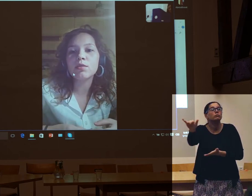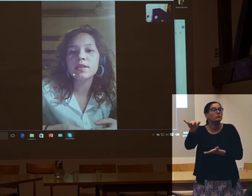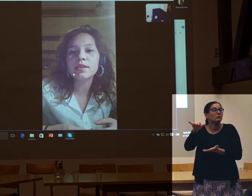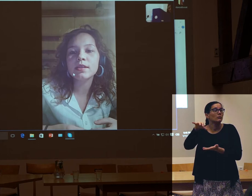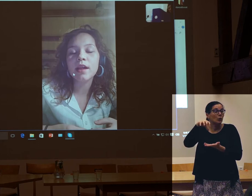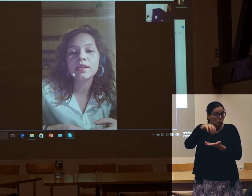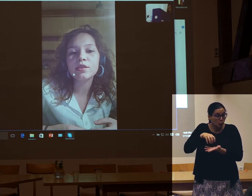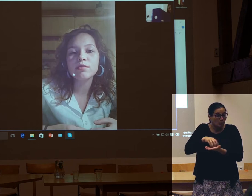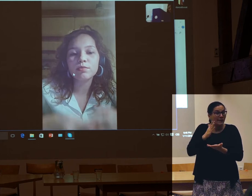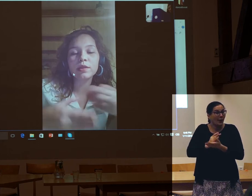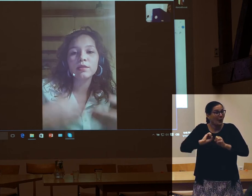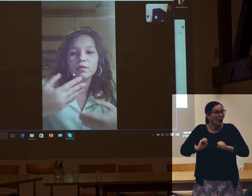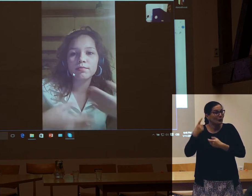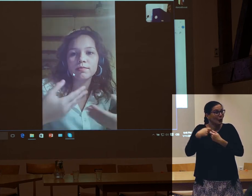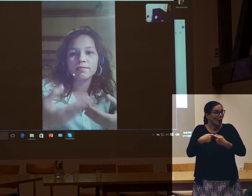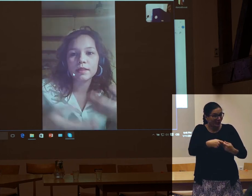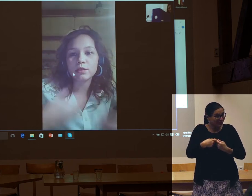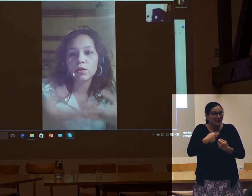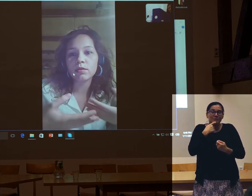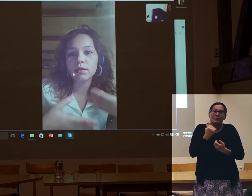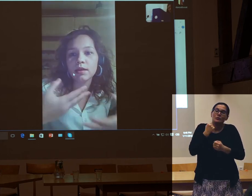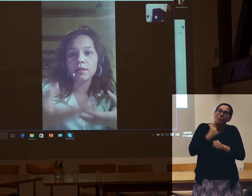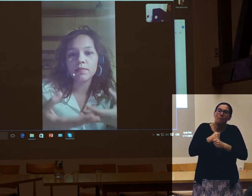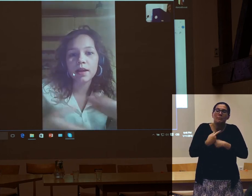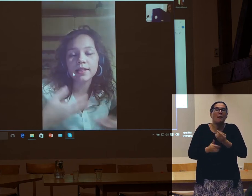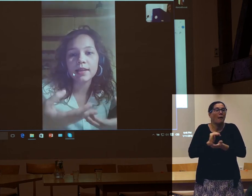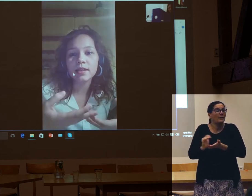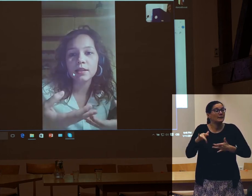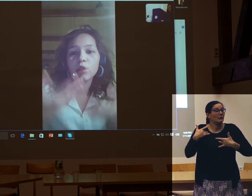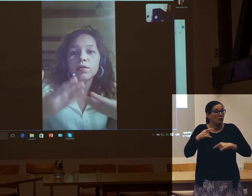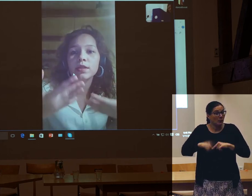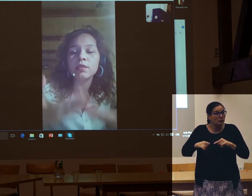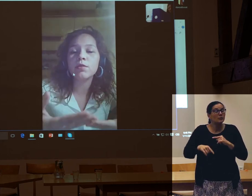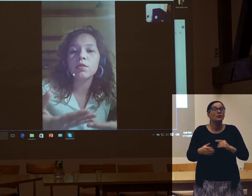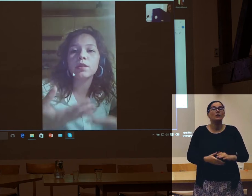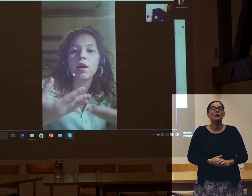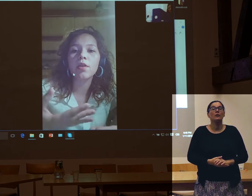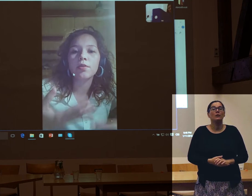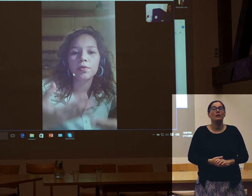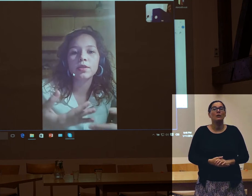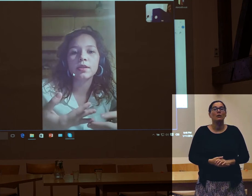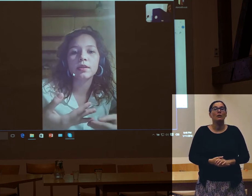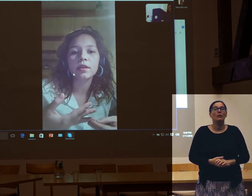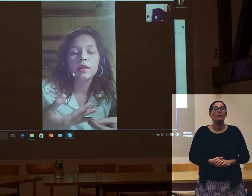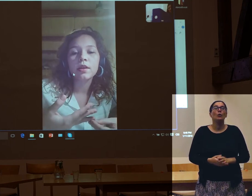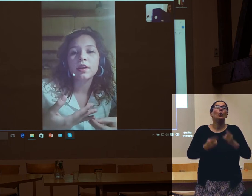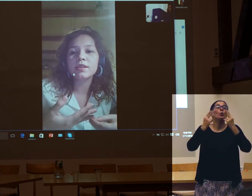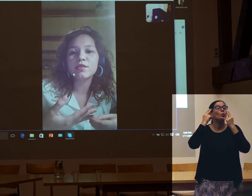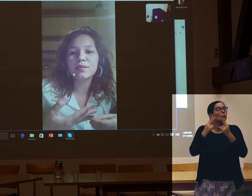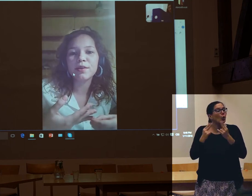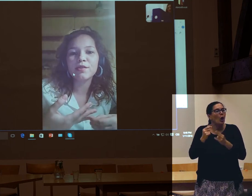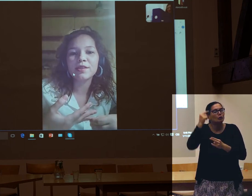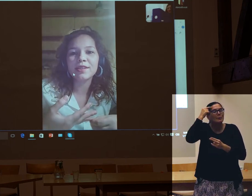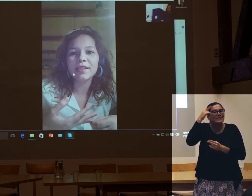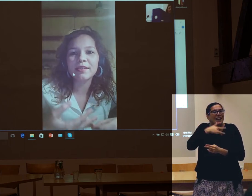There is always also when you're doing the access, you're always involving other person. It's